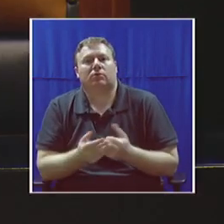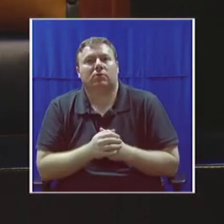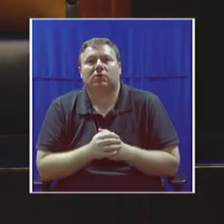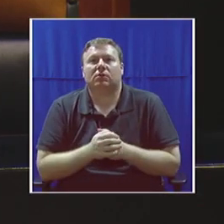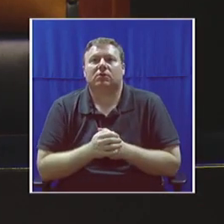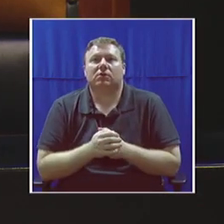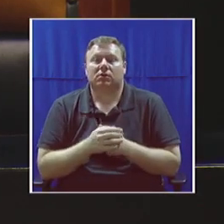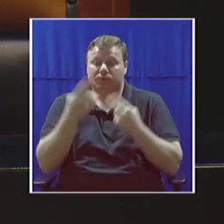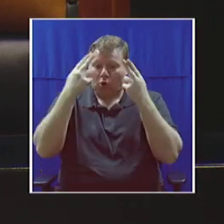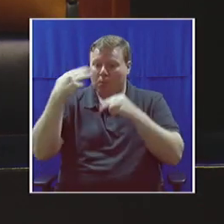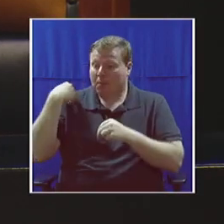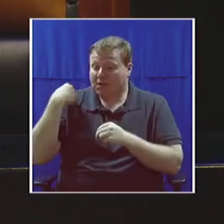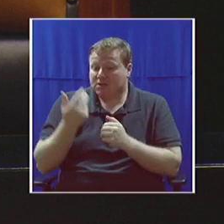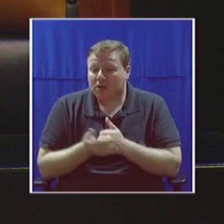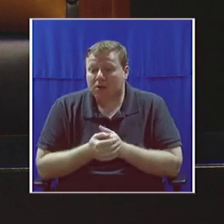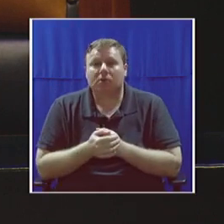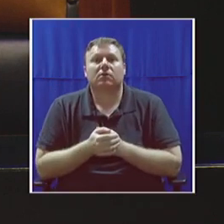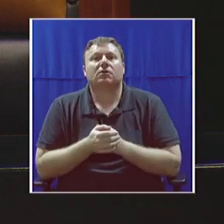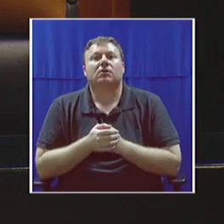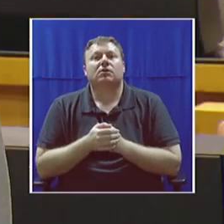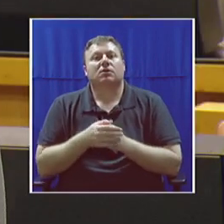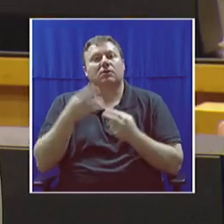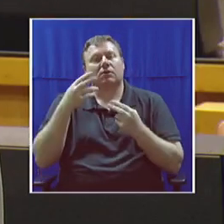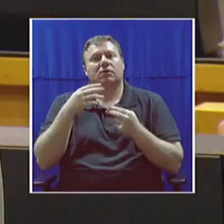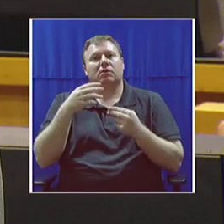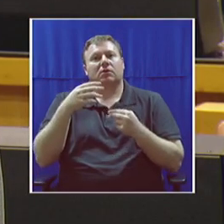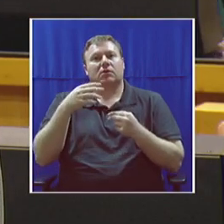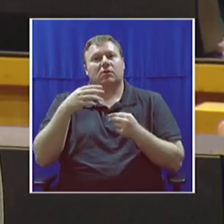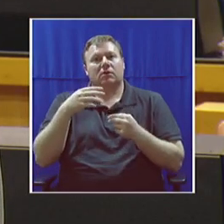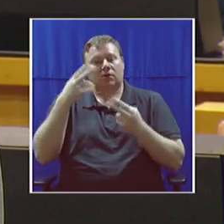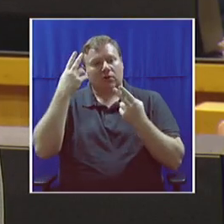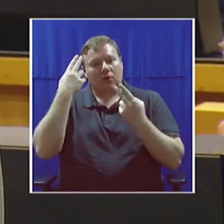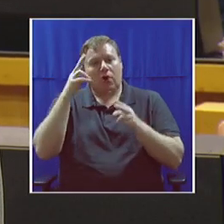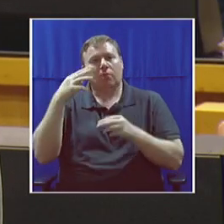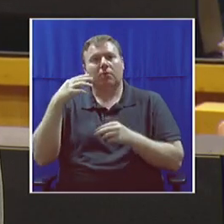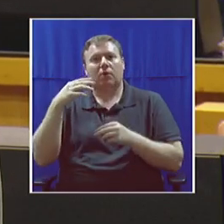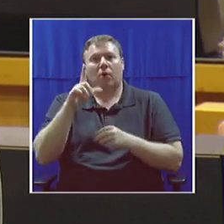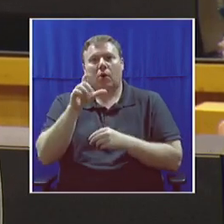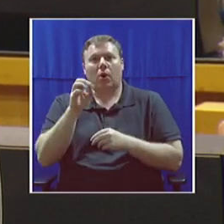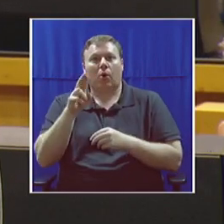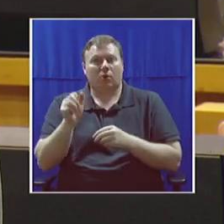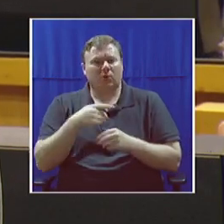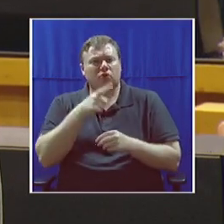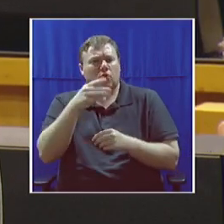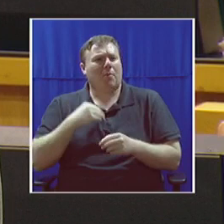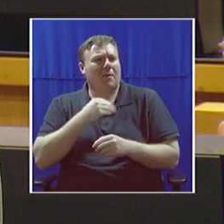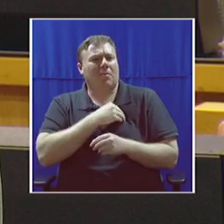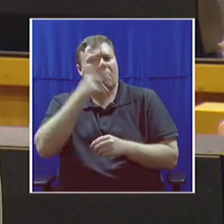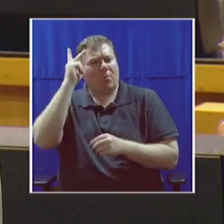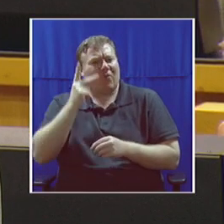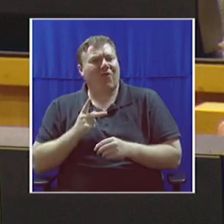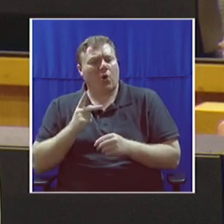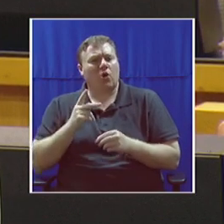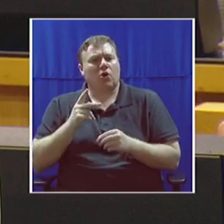honorable Minister honorable ler you're a member of the portfolio committee you have you have the right to